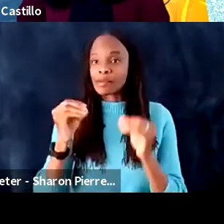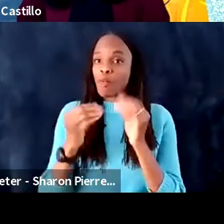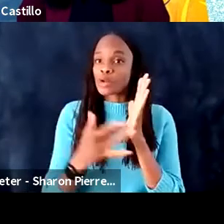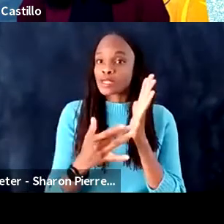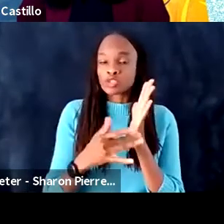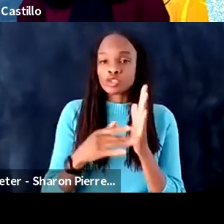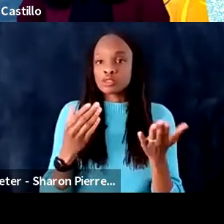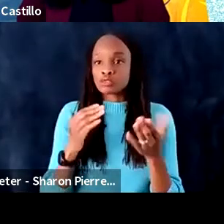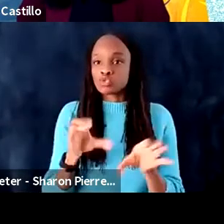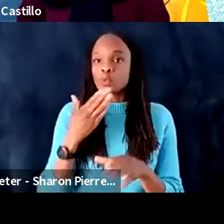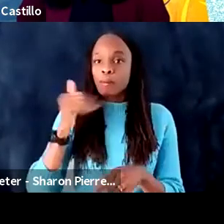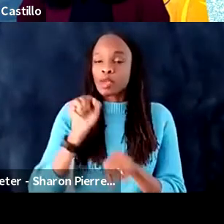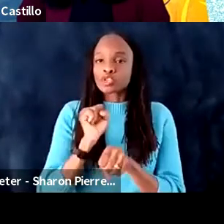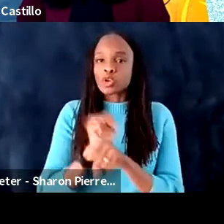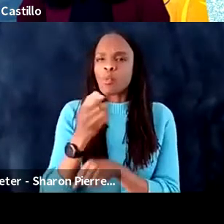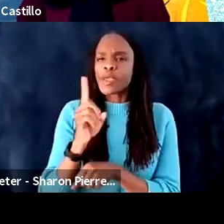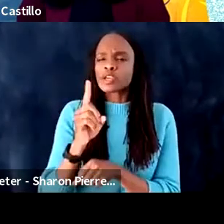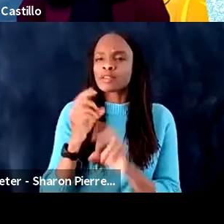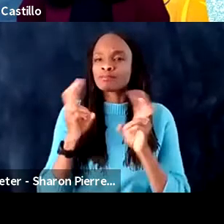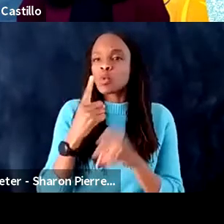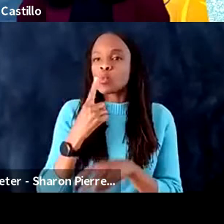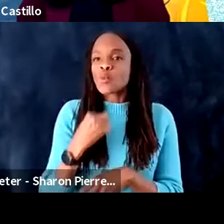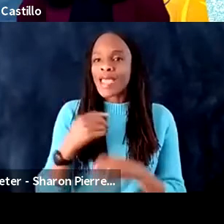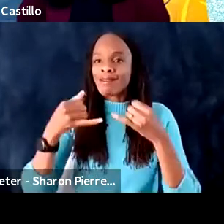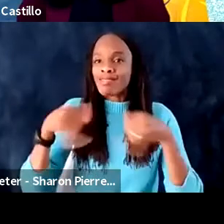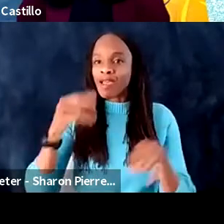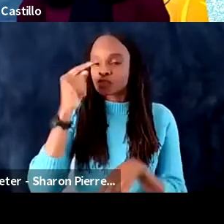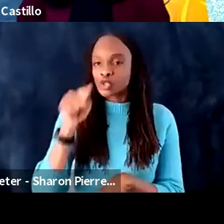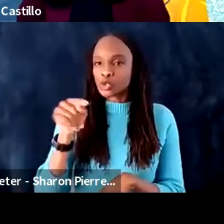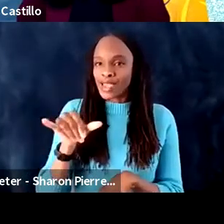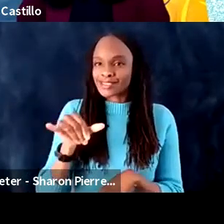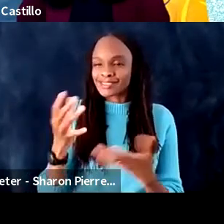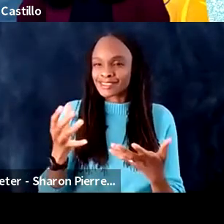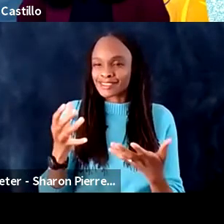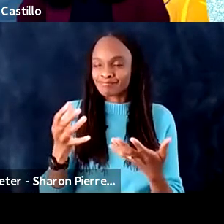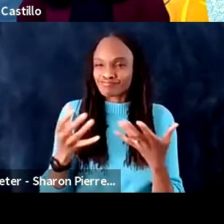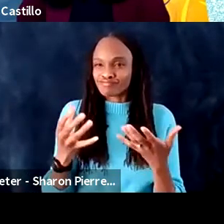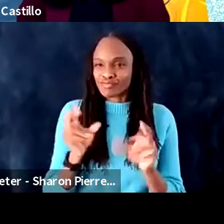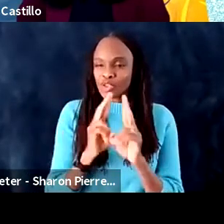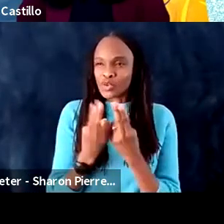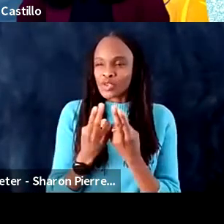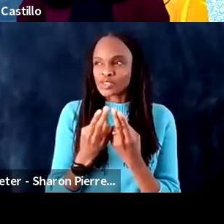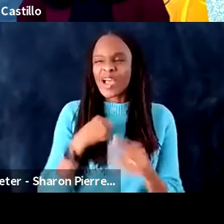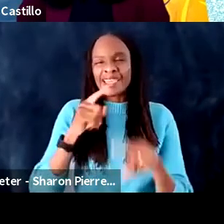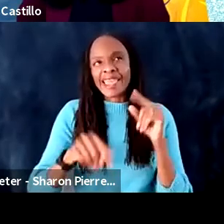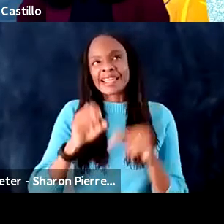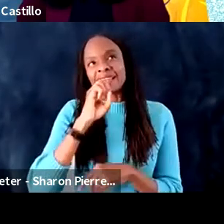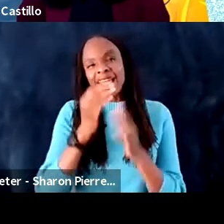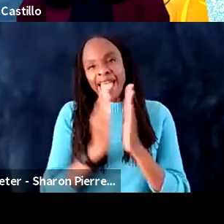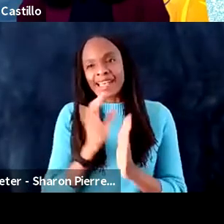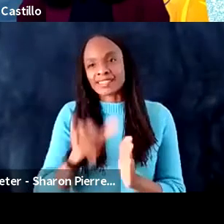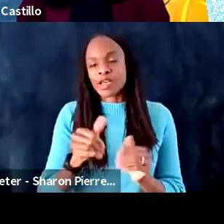job, and where are the red lines for you as a union? I realized I couldn't ask that question without asking you, is